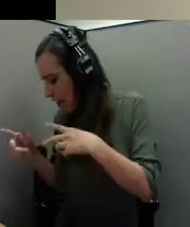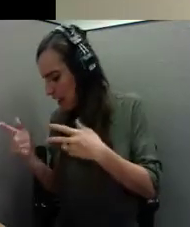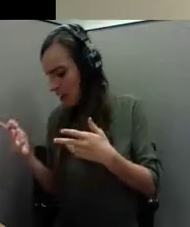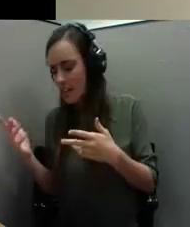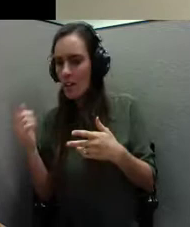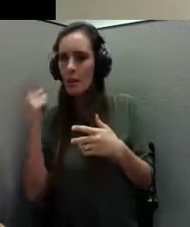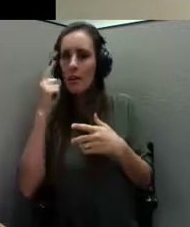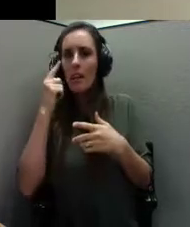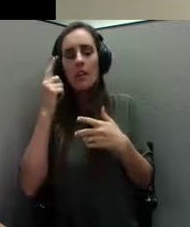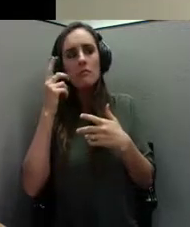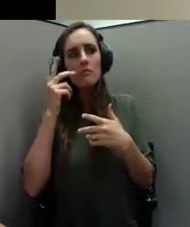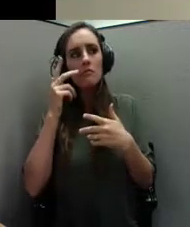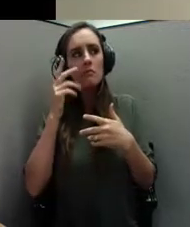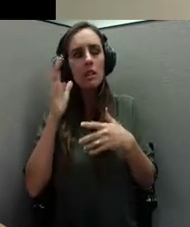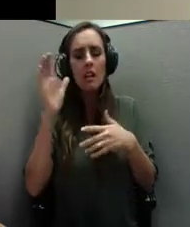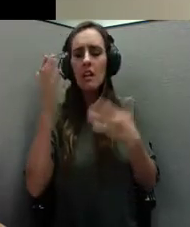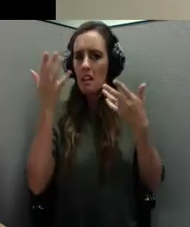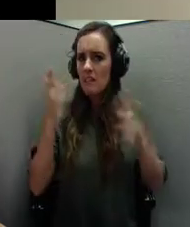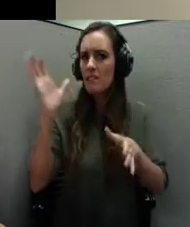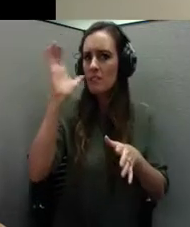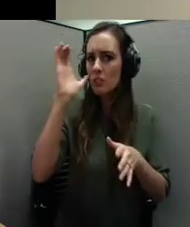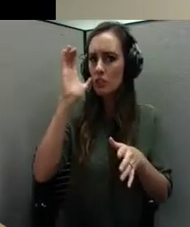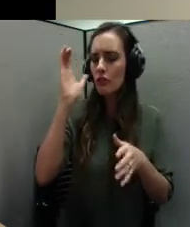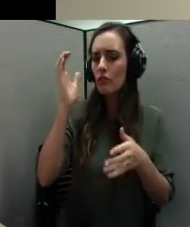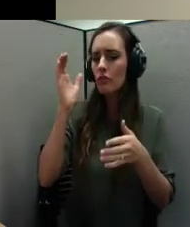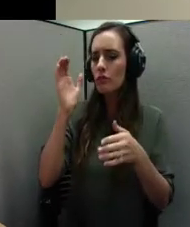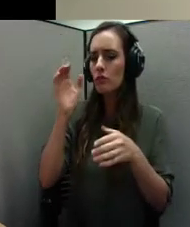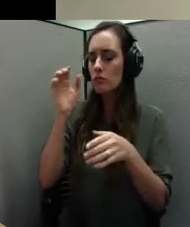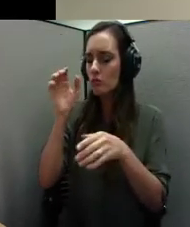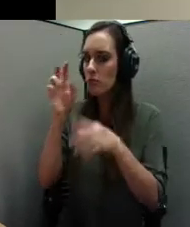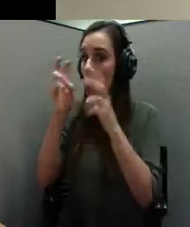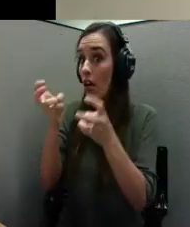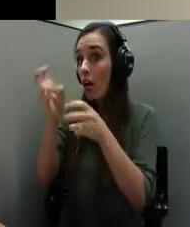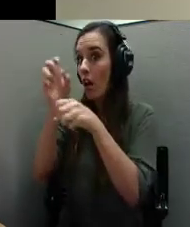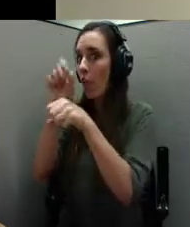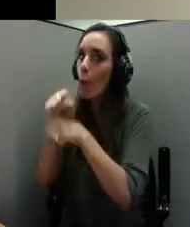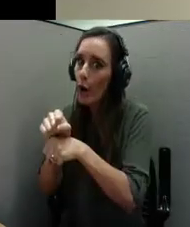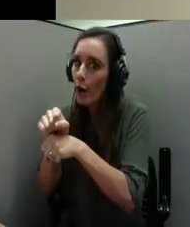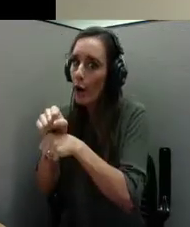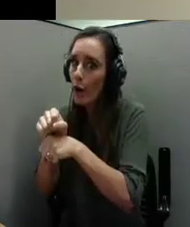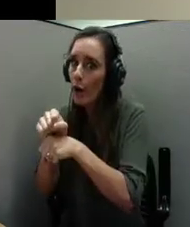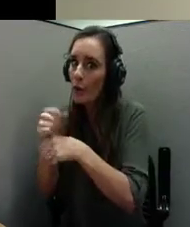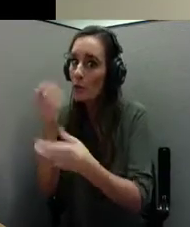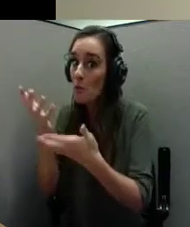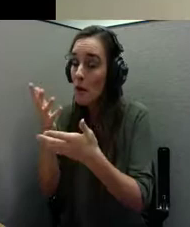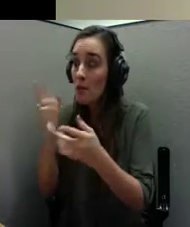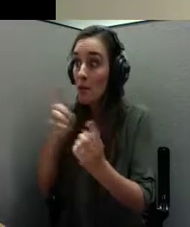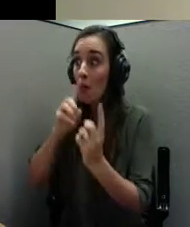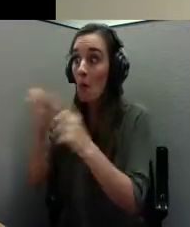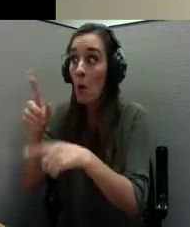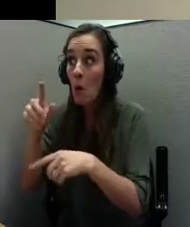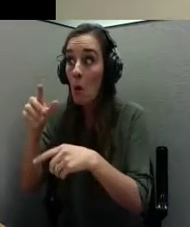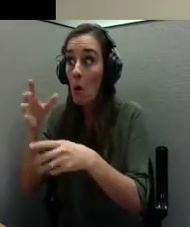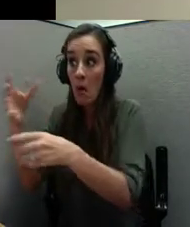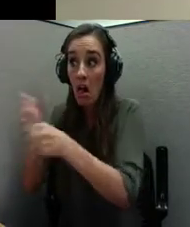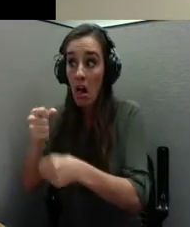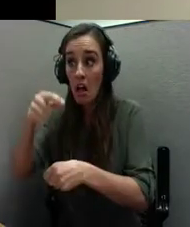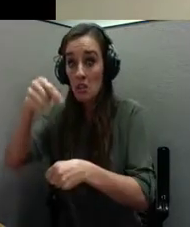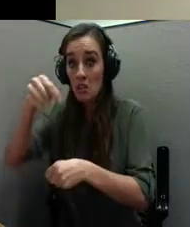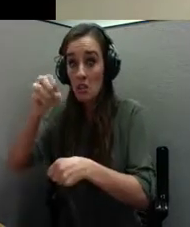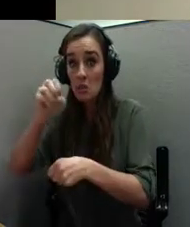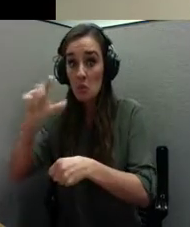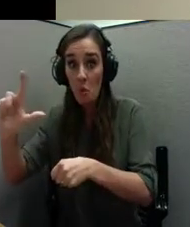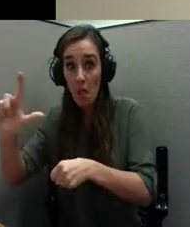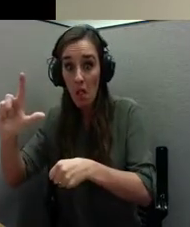well, he had heard of something called work, and he knew that if he went and got a tool, maybe he could dig out what was down below there. It sounded like a lot, but who knows what it